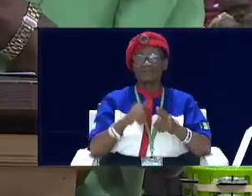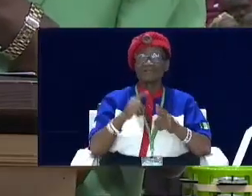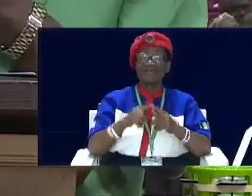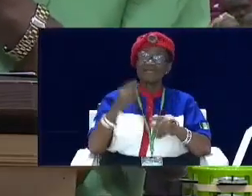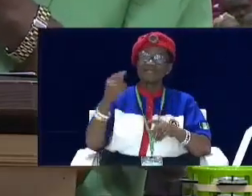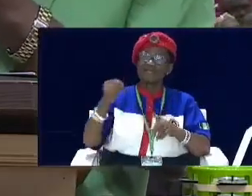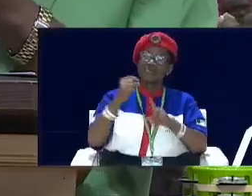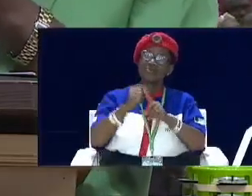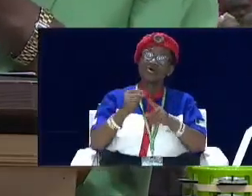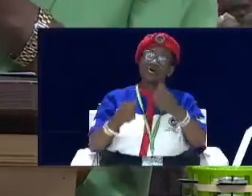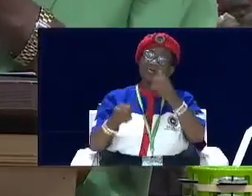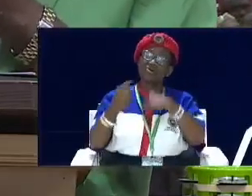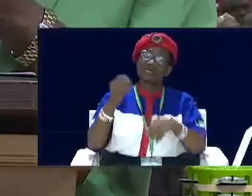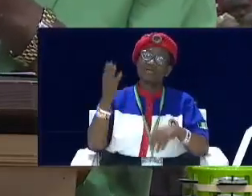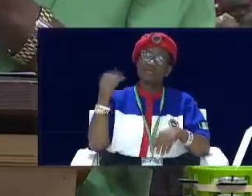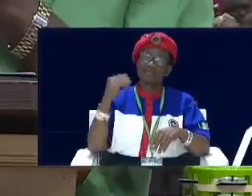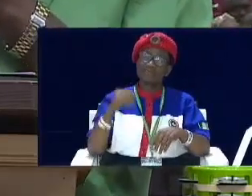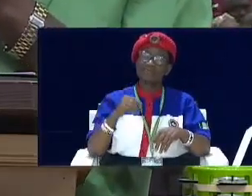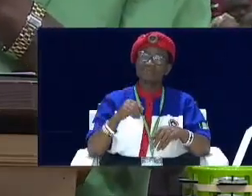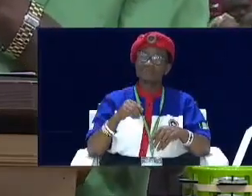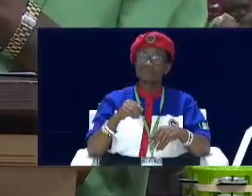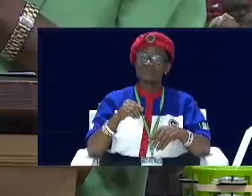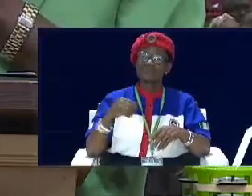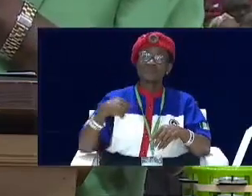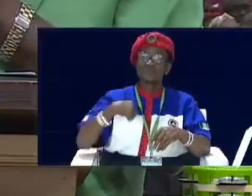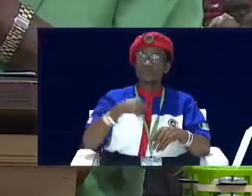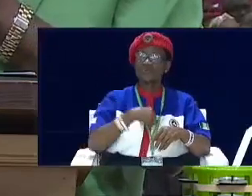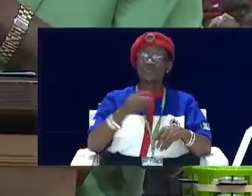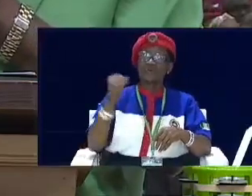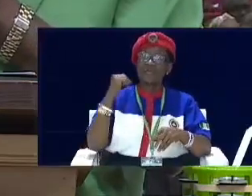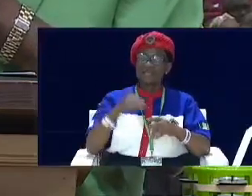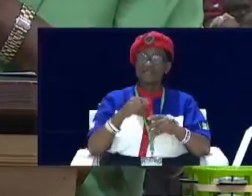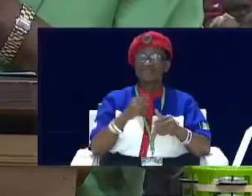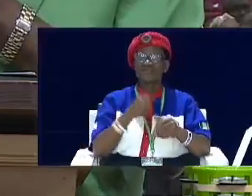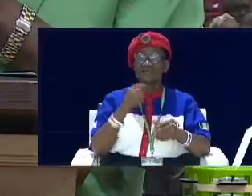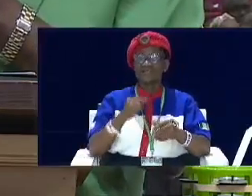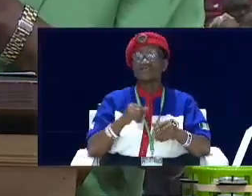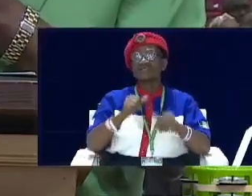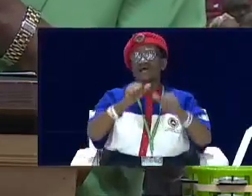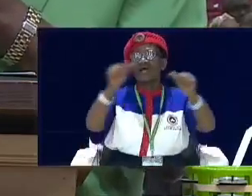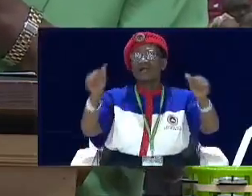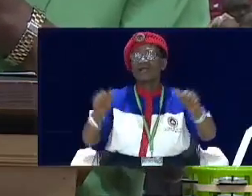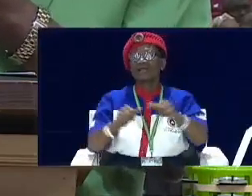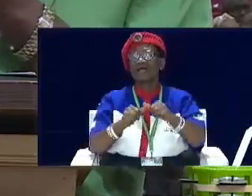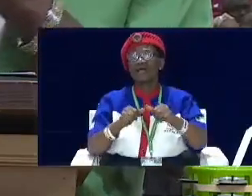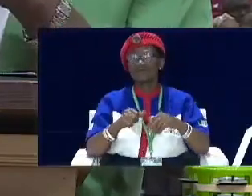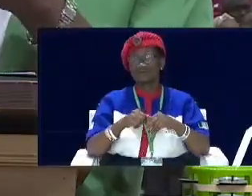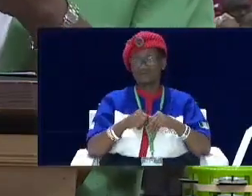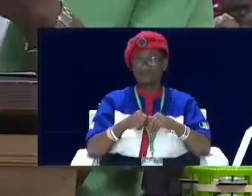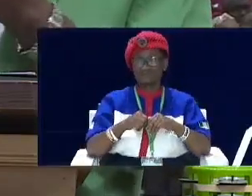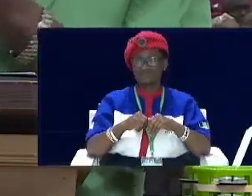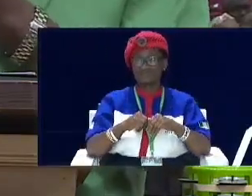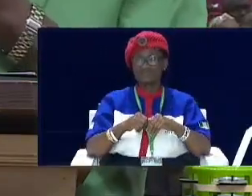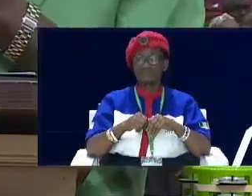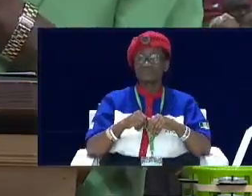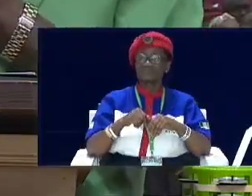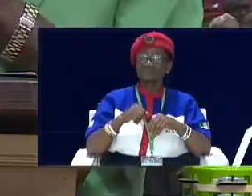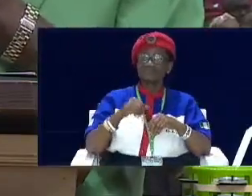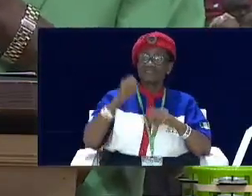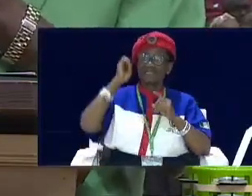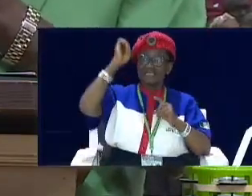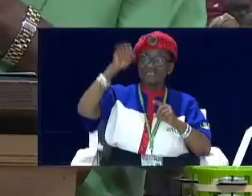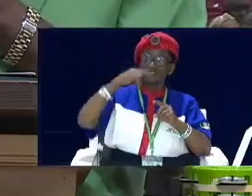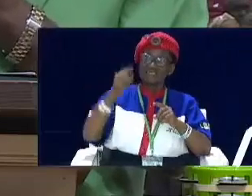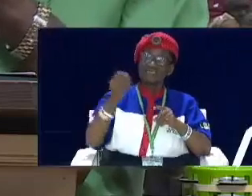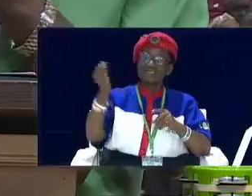wa jade. When we were in the very first auditorium. Ninu gbangan akoko ti wa ni. I said there's someone here. Dupe nikan